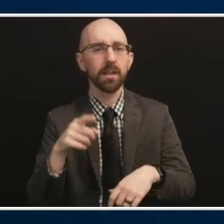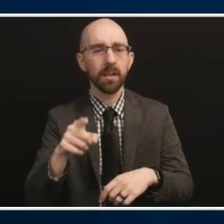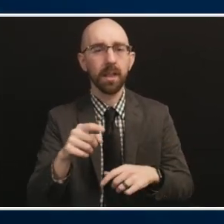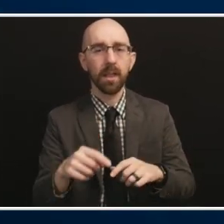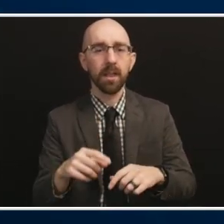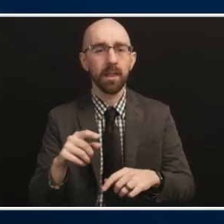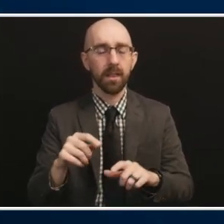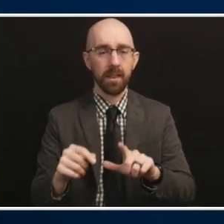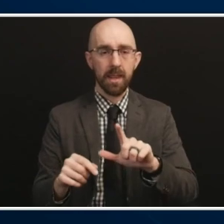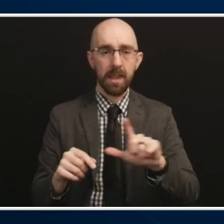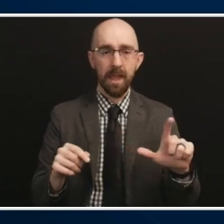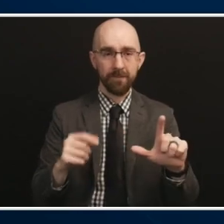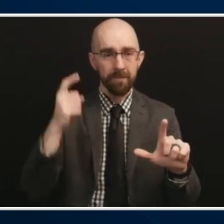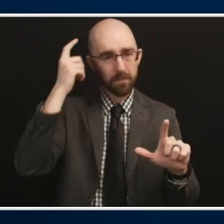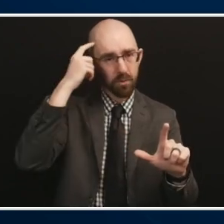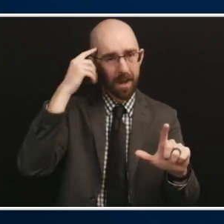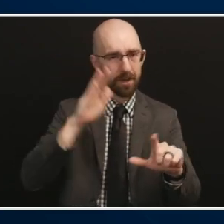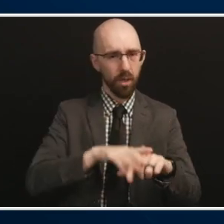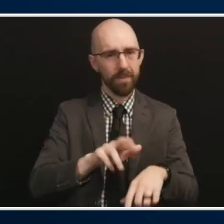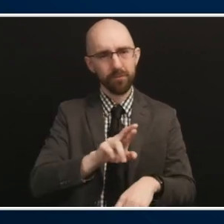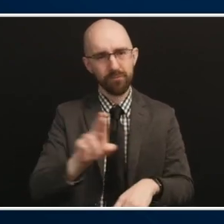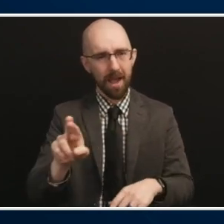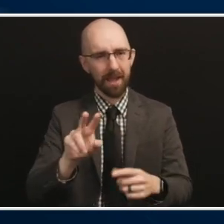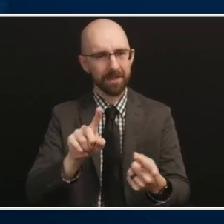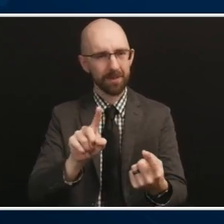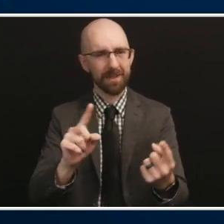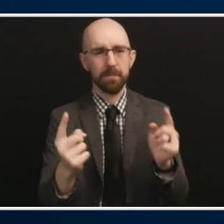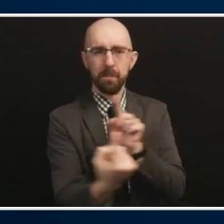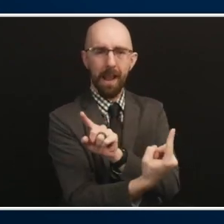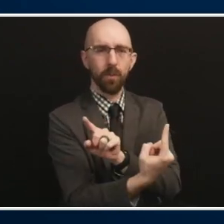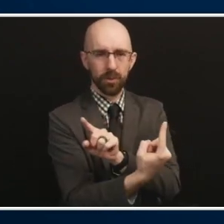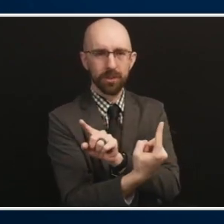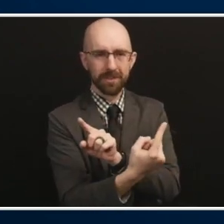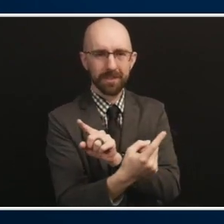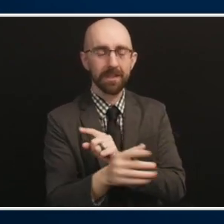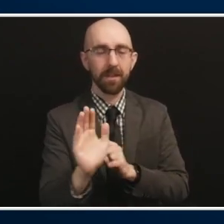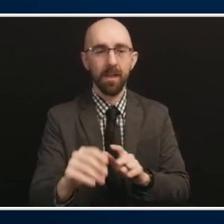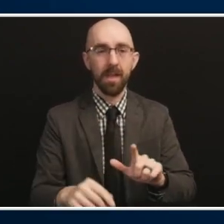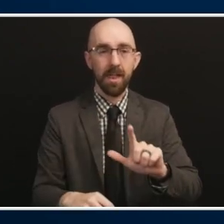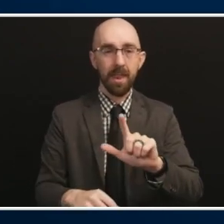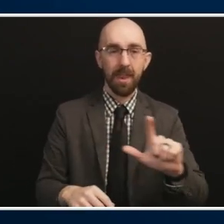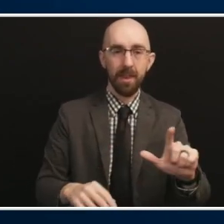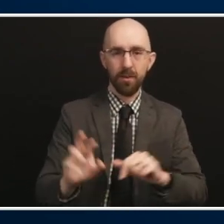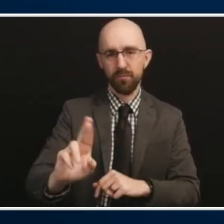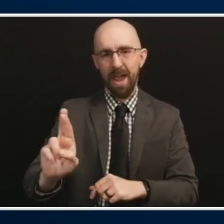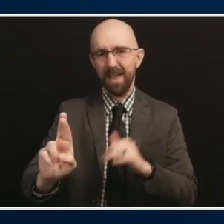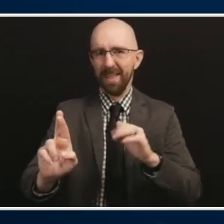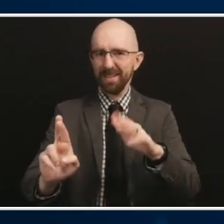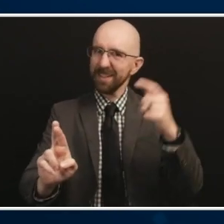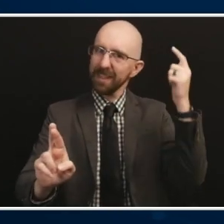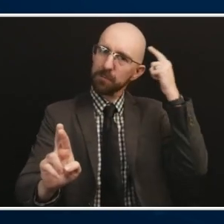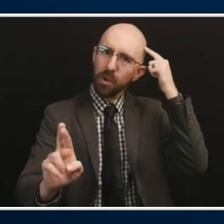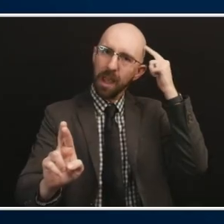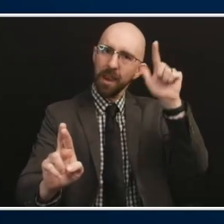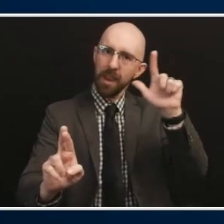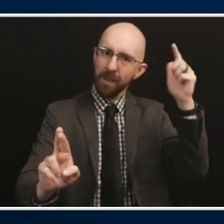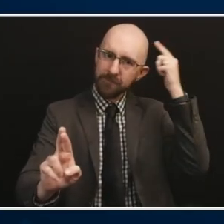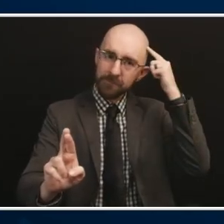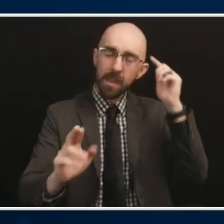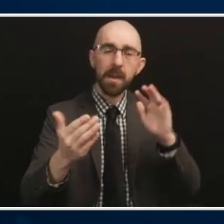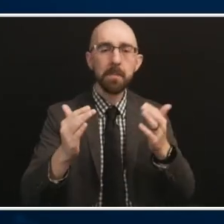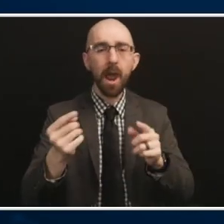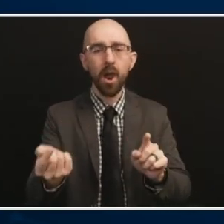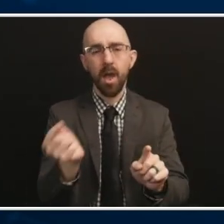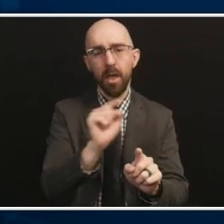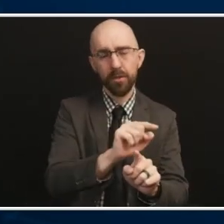screen and vice versa. Okay. And so if you look on the right side, that's the left part of his brain, and if you compare it to the other side, at the very front